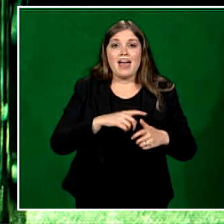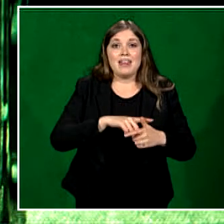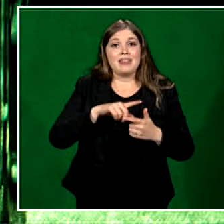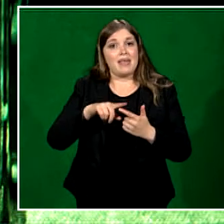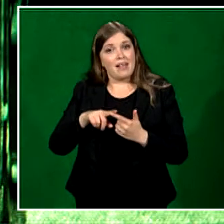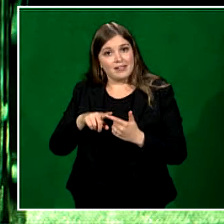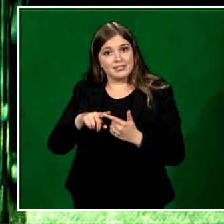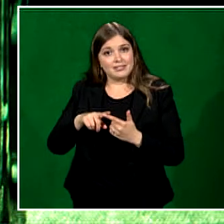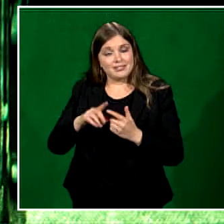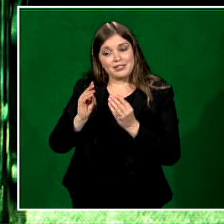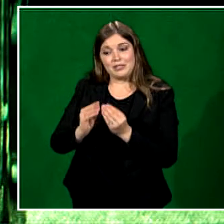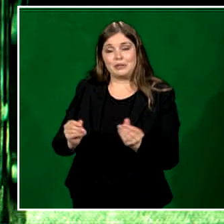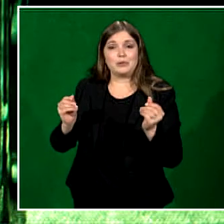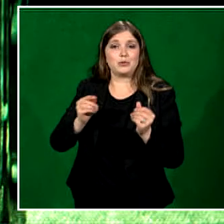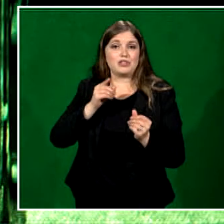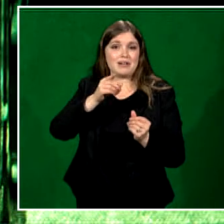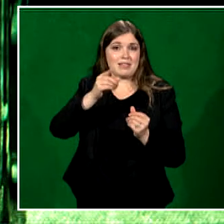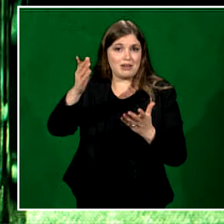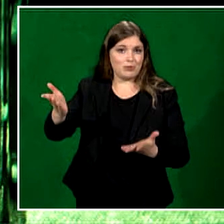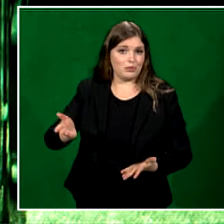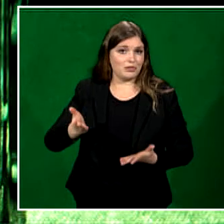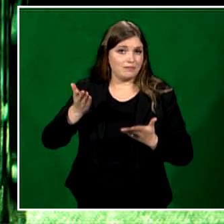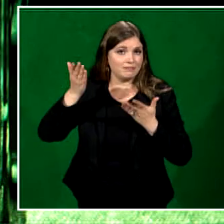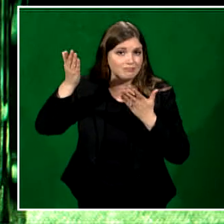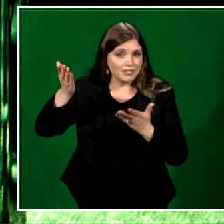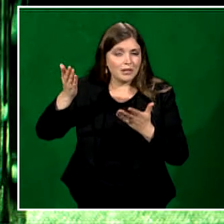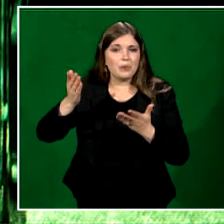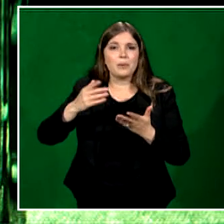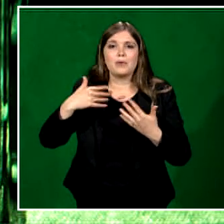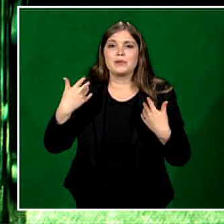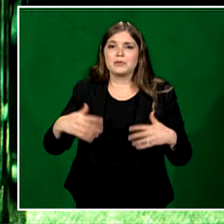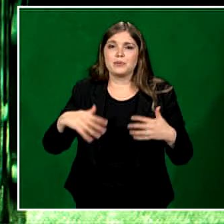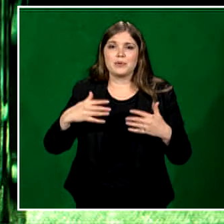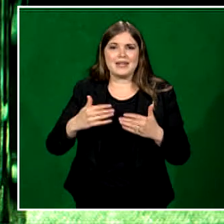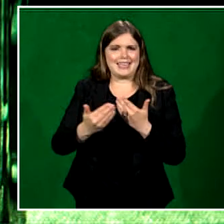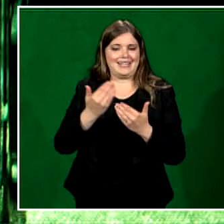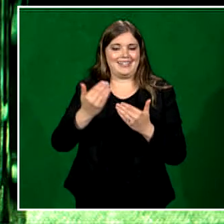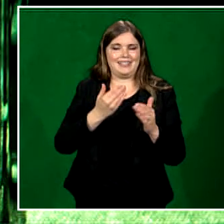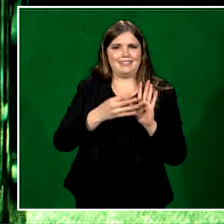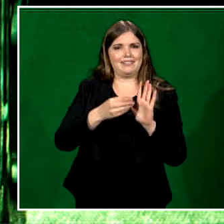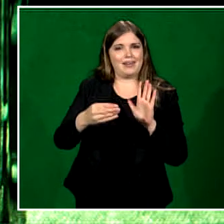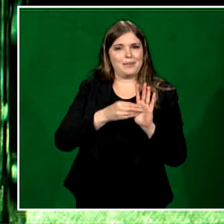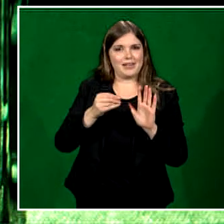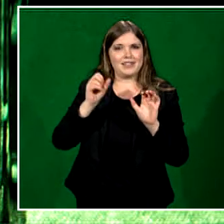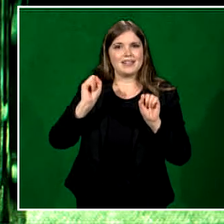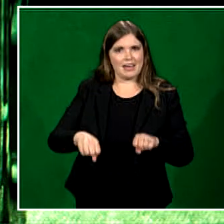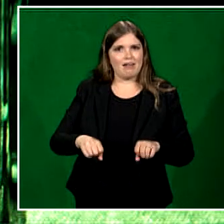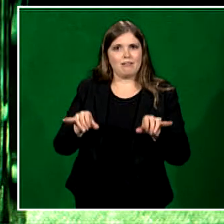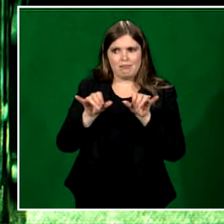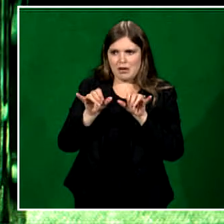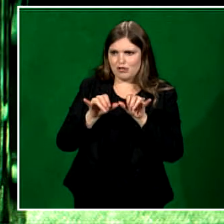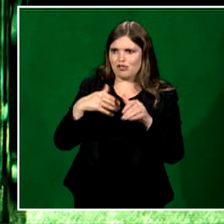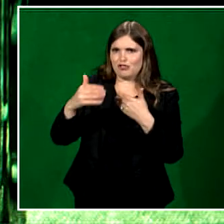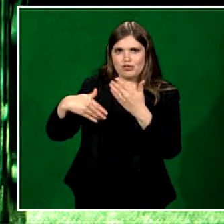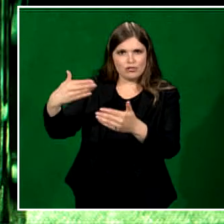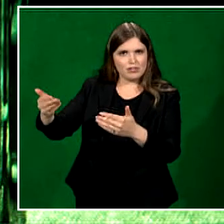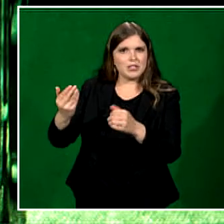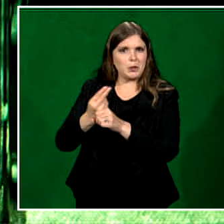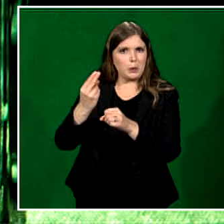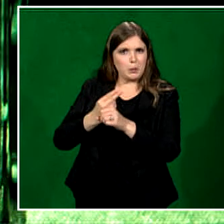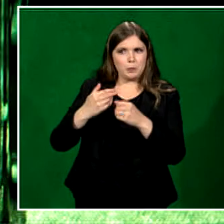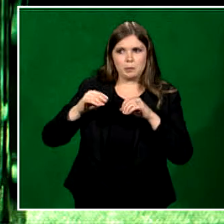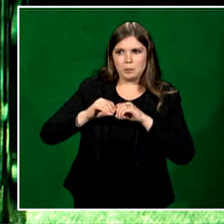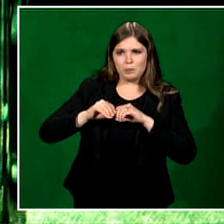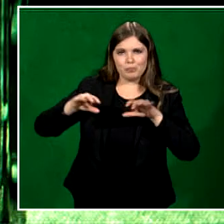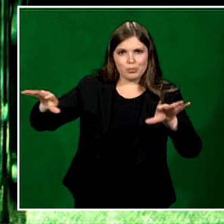therefore the solution that you've put forward is also incredibly replicable, scalable, which is very promising for seeing this as